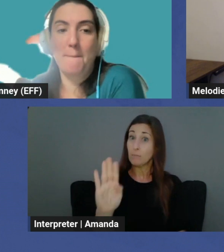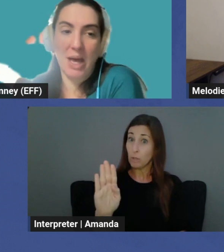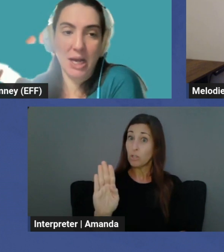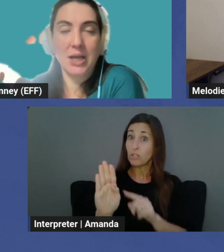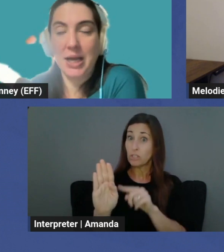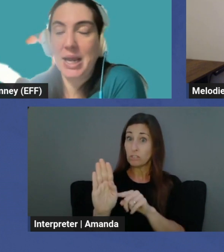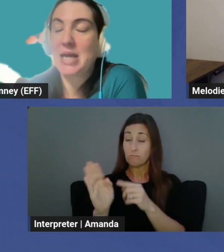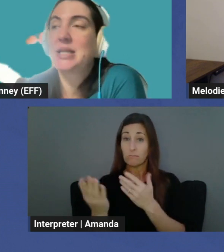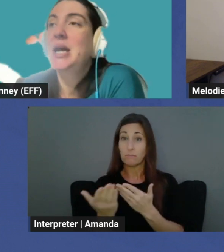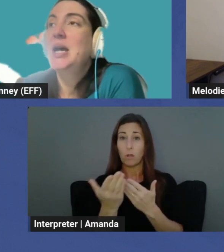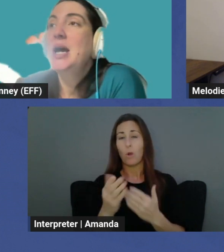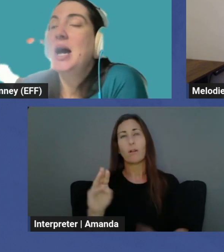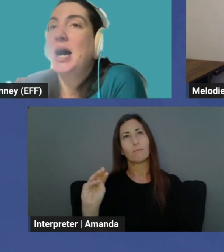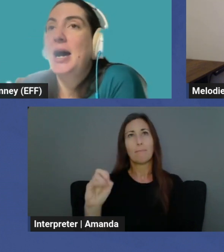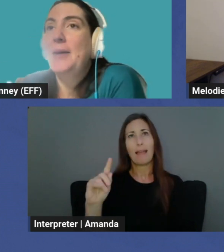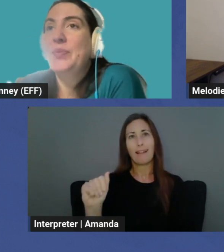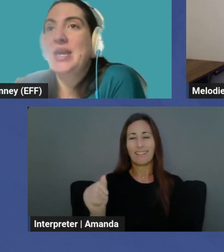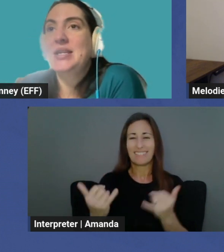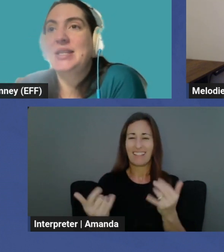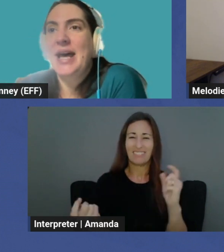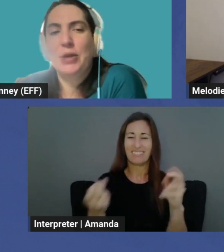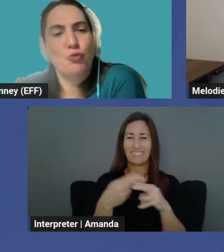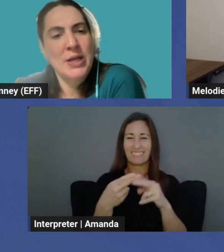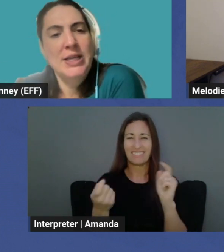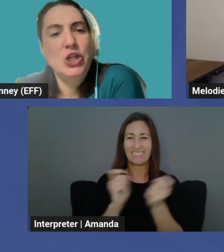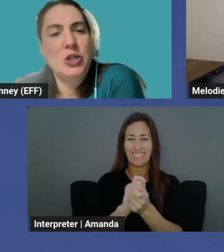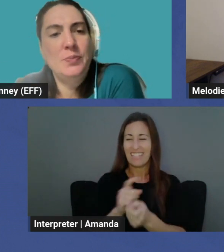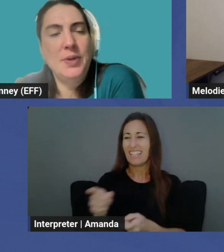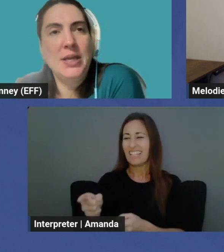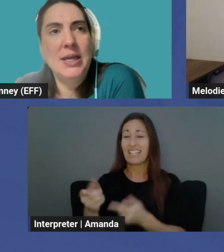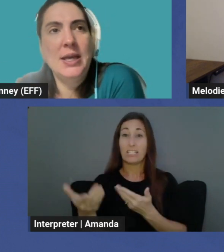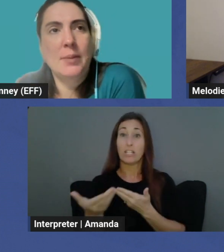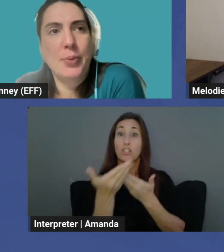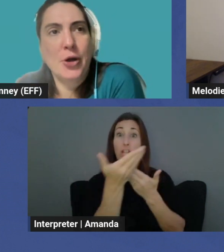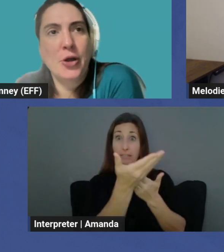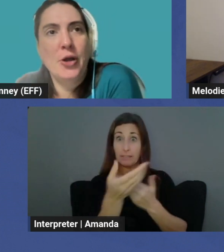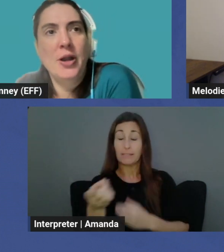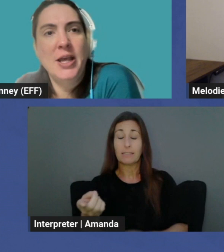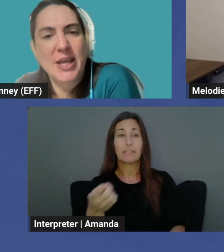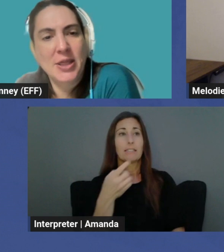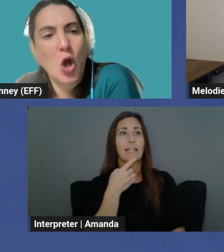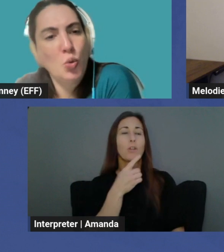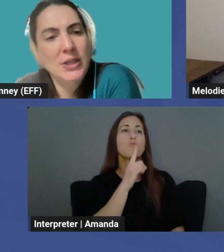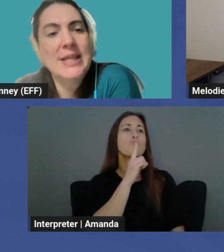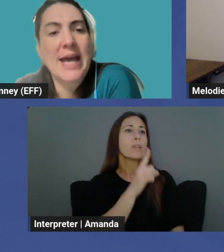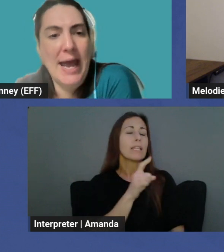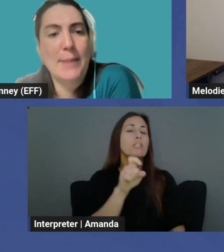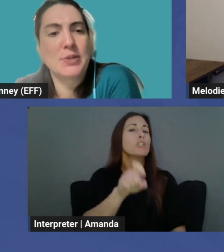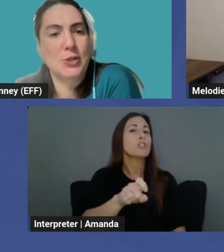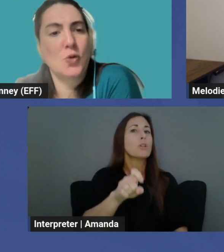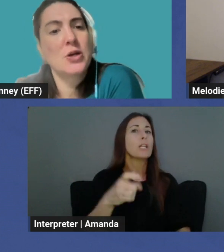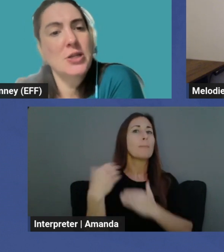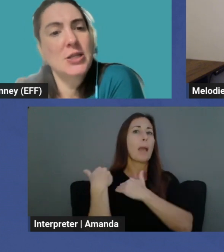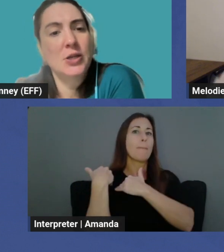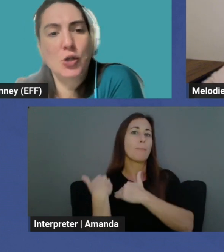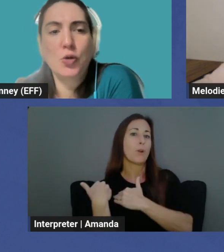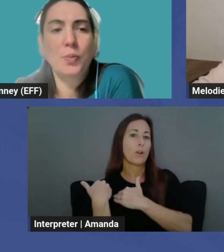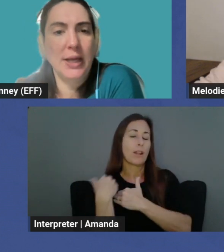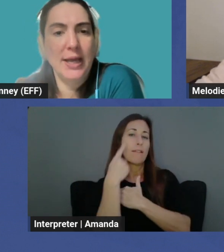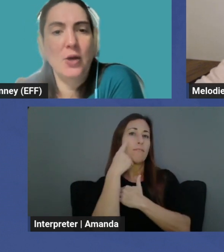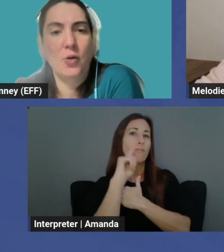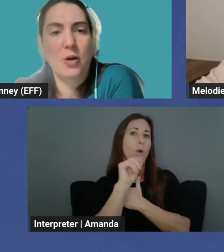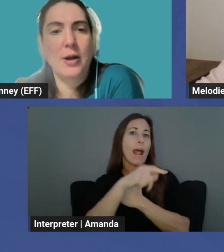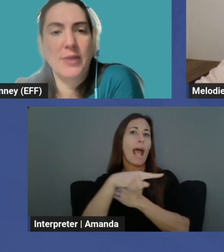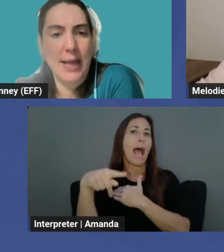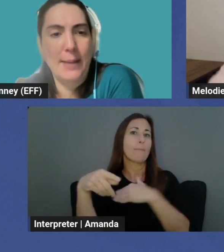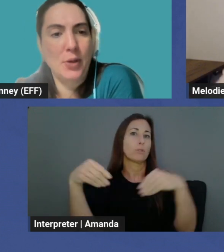or Meta, I guess, is that it really should be a burden that only the app stores, Google